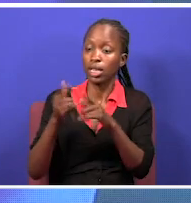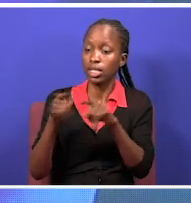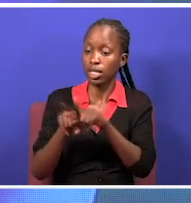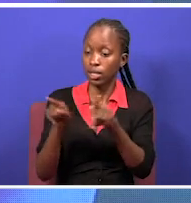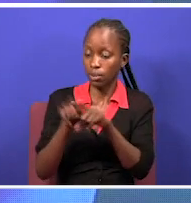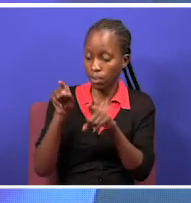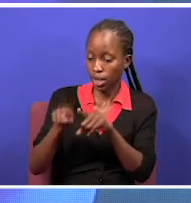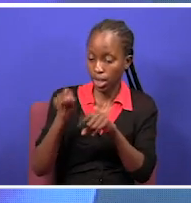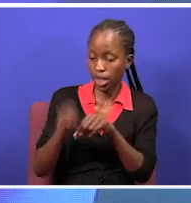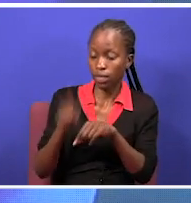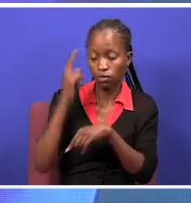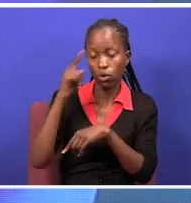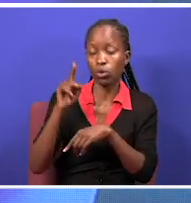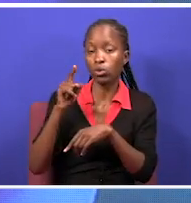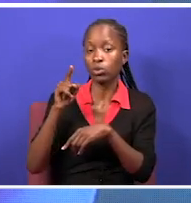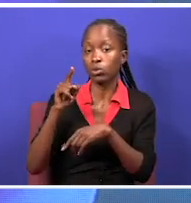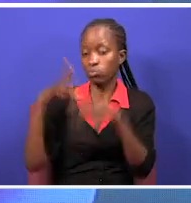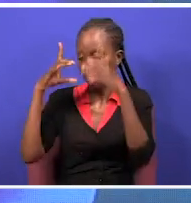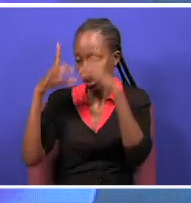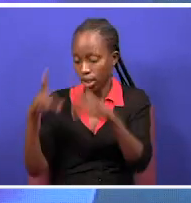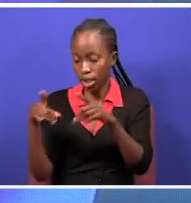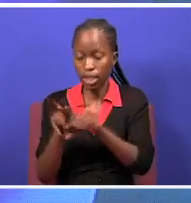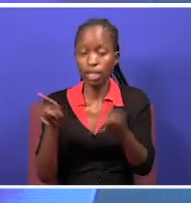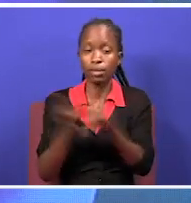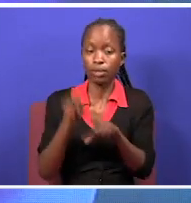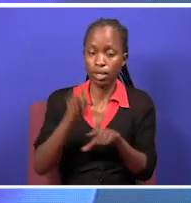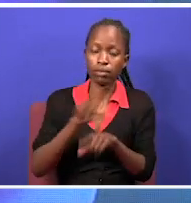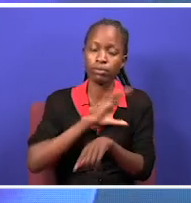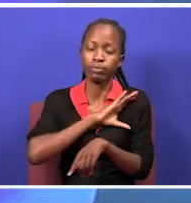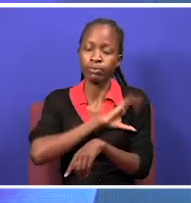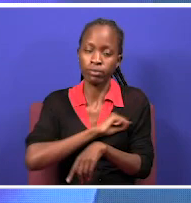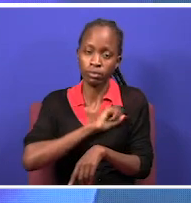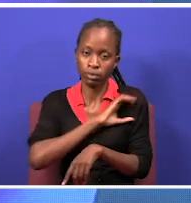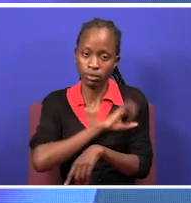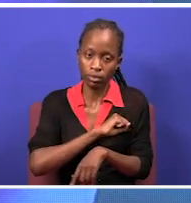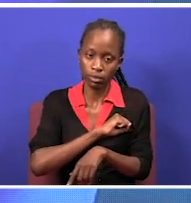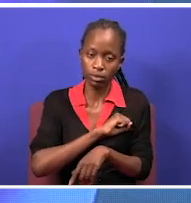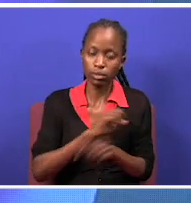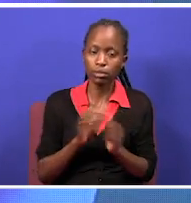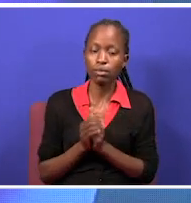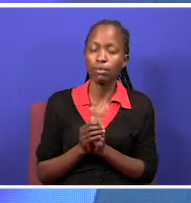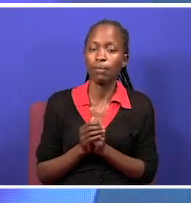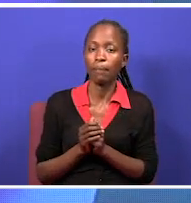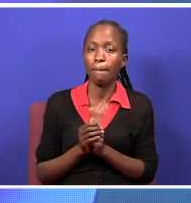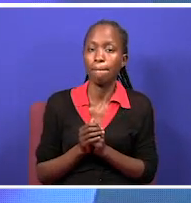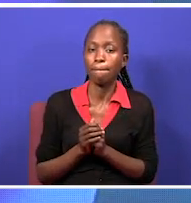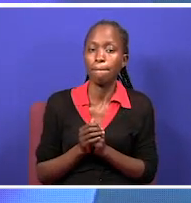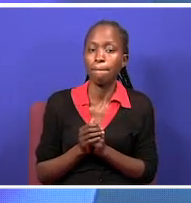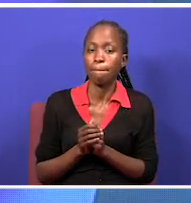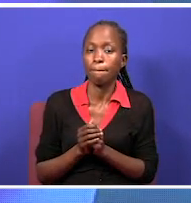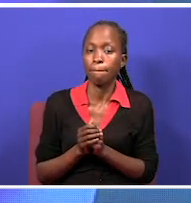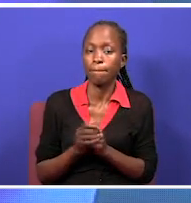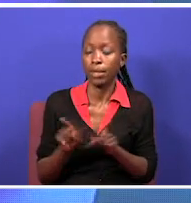deliberate effort. It calls for much patience, prudence in terms of